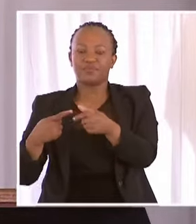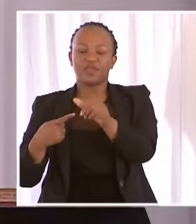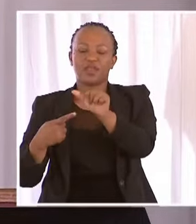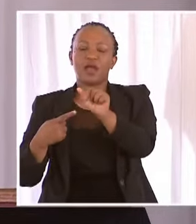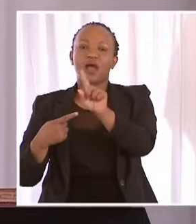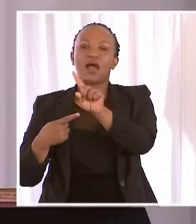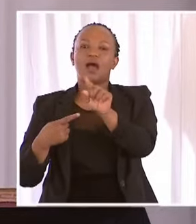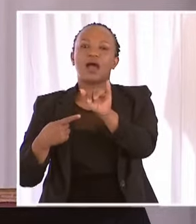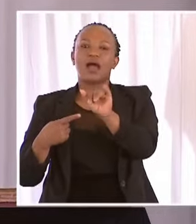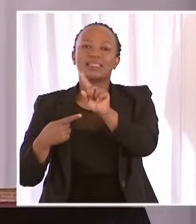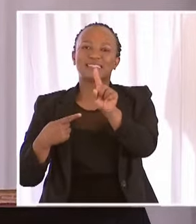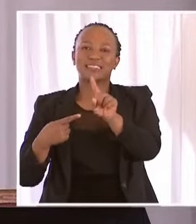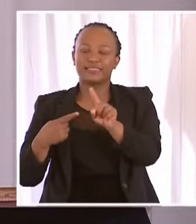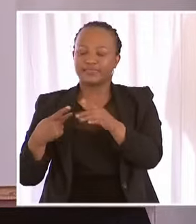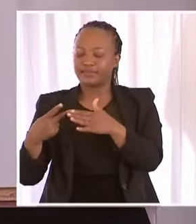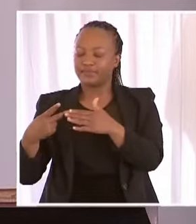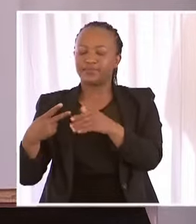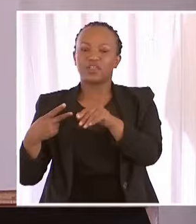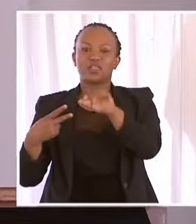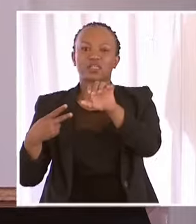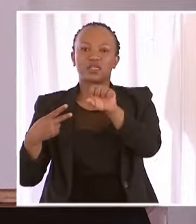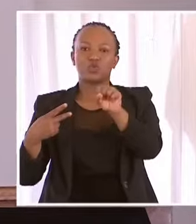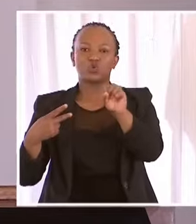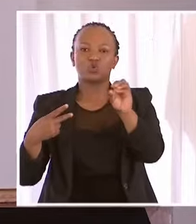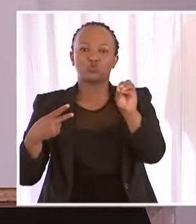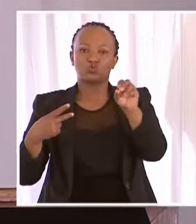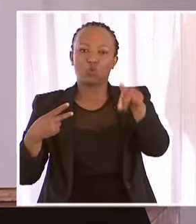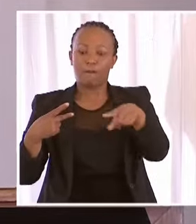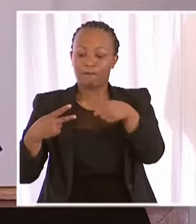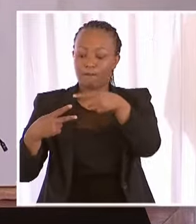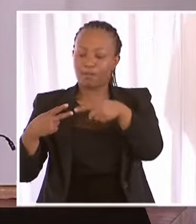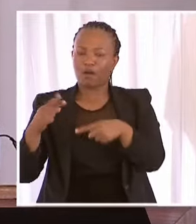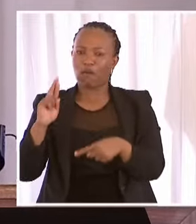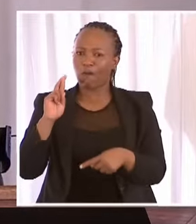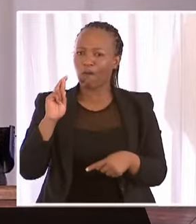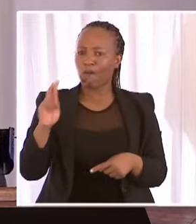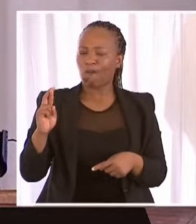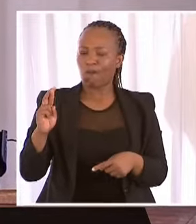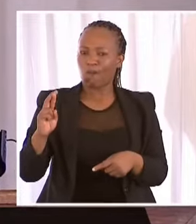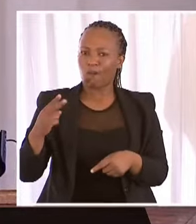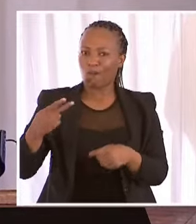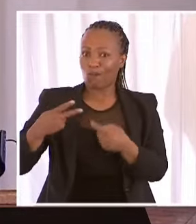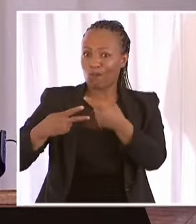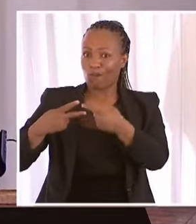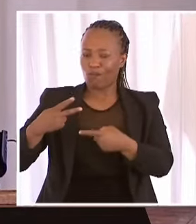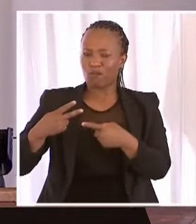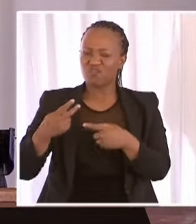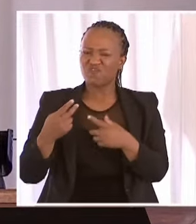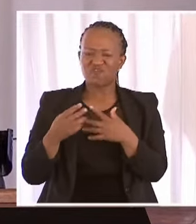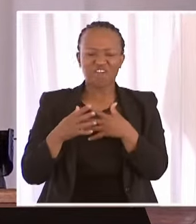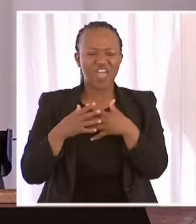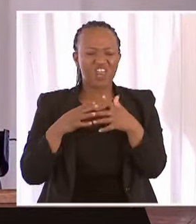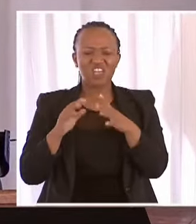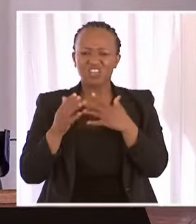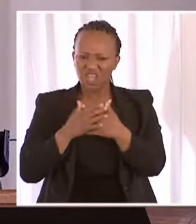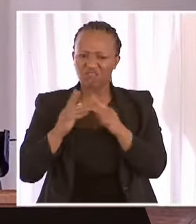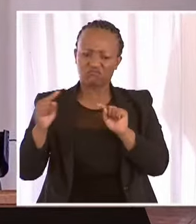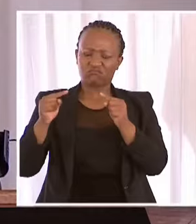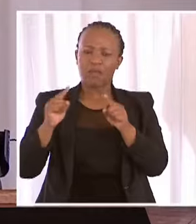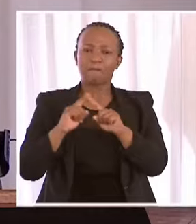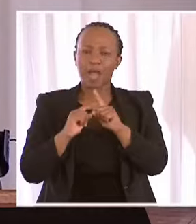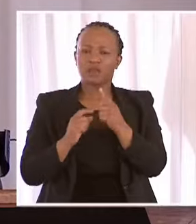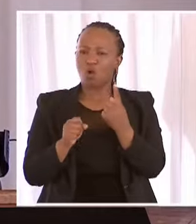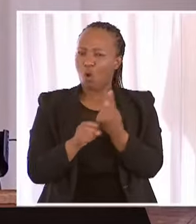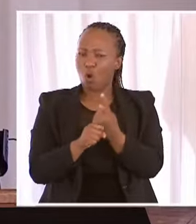and Aesop. They were so close. They were so unified. They could have differences, but